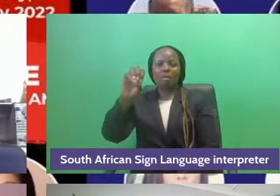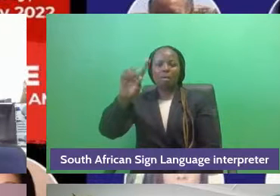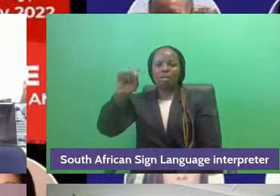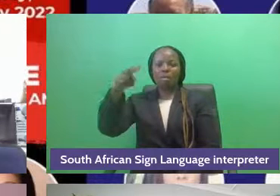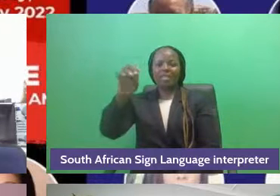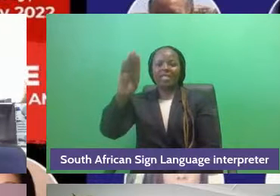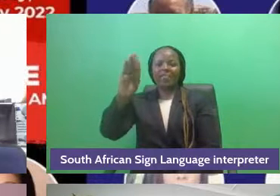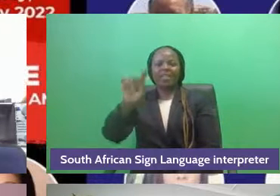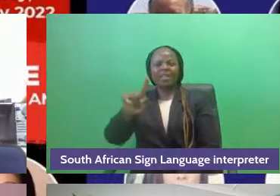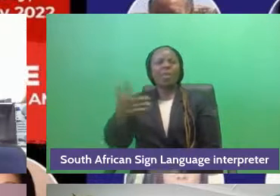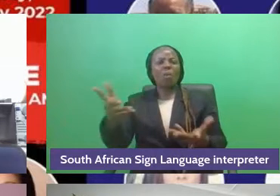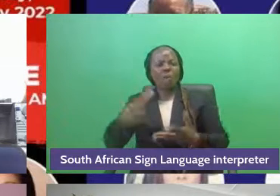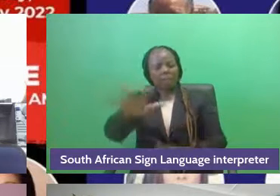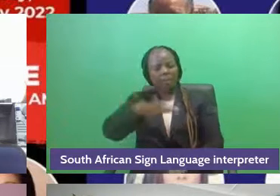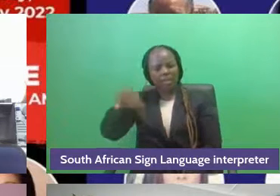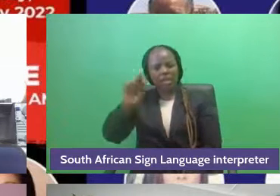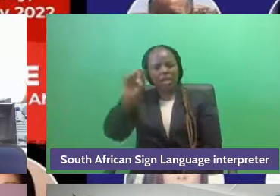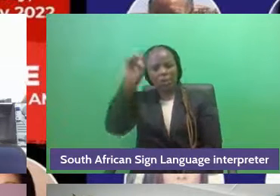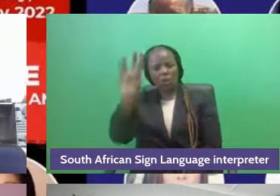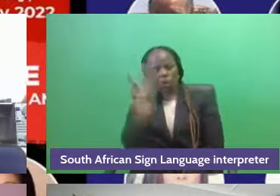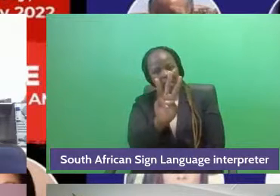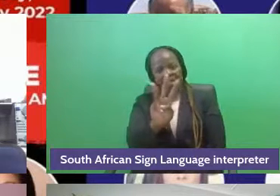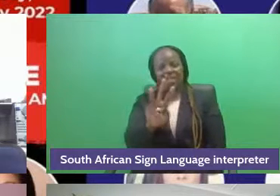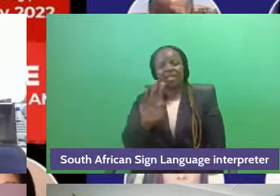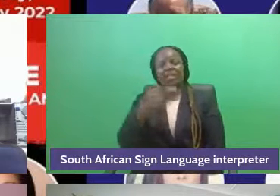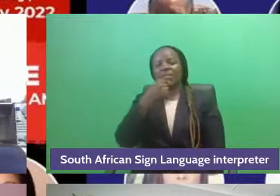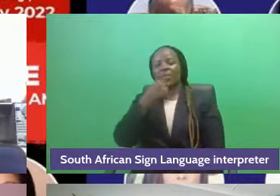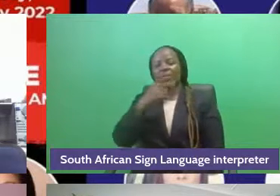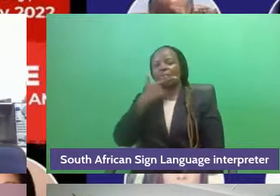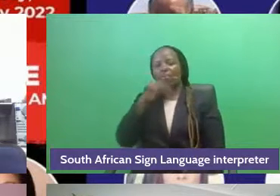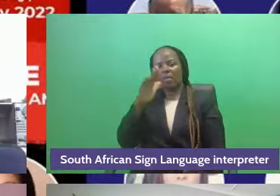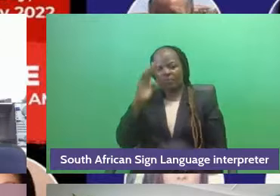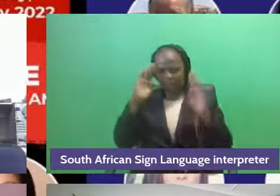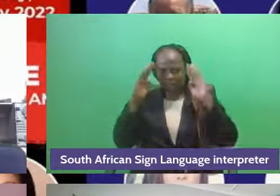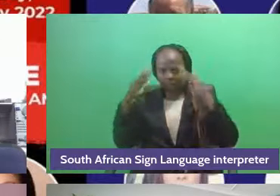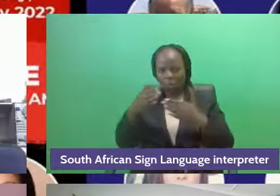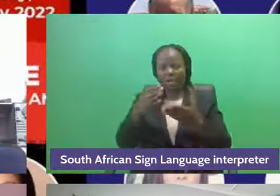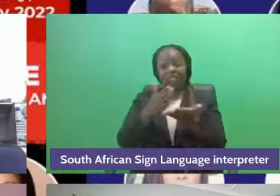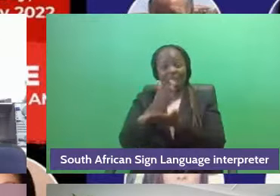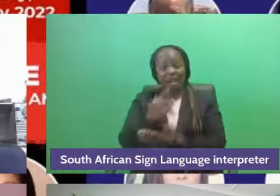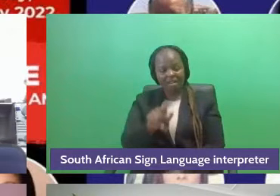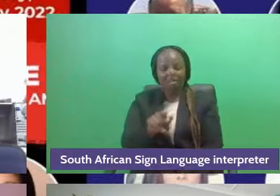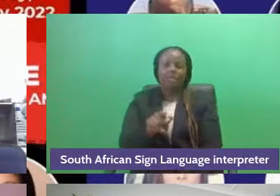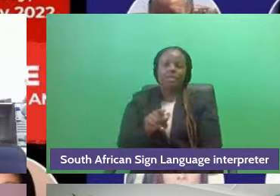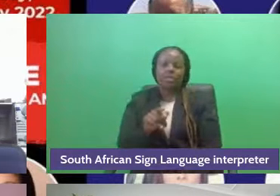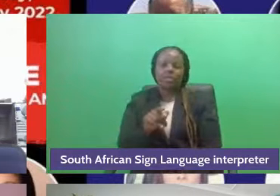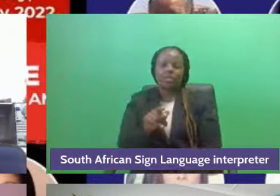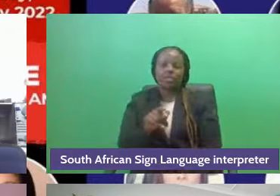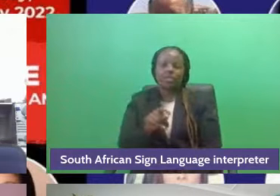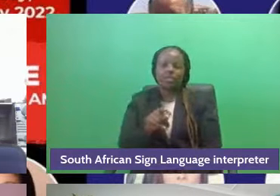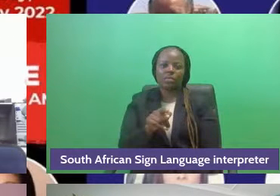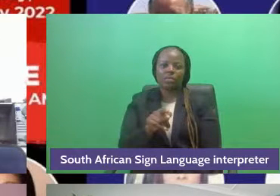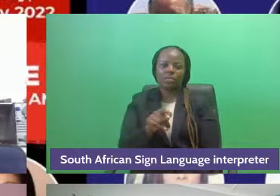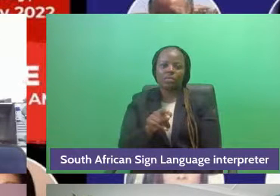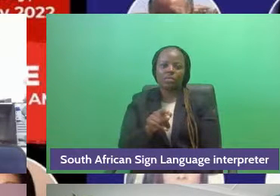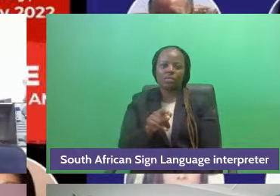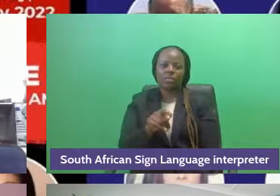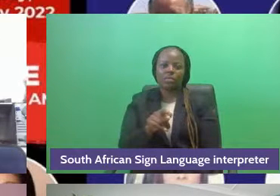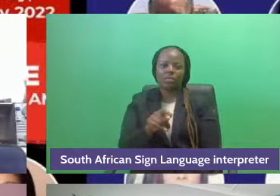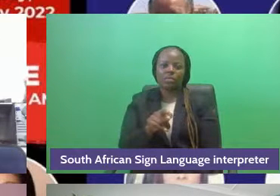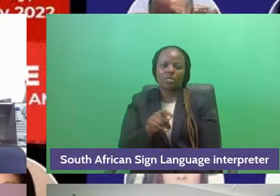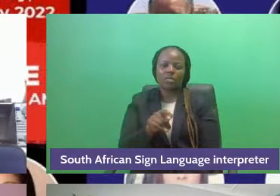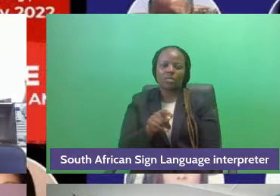they primarily focus on LGBTIQ plus rights. However, because of there's